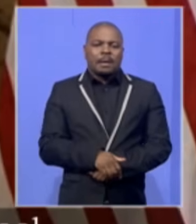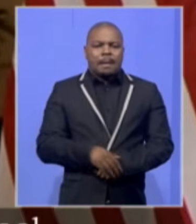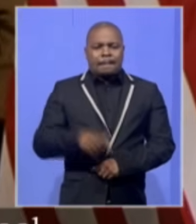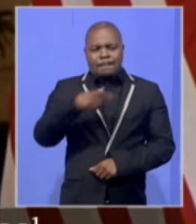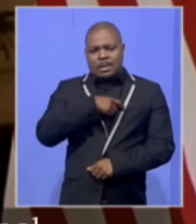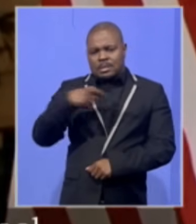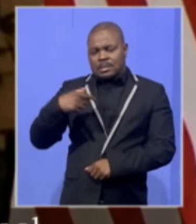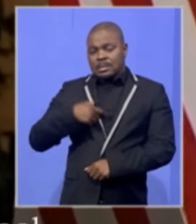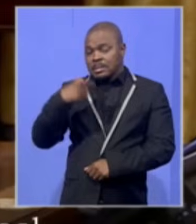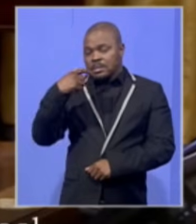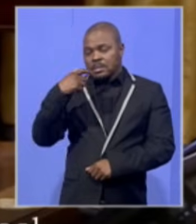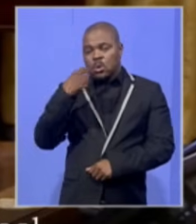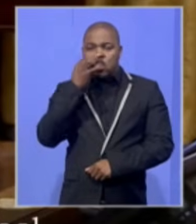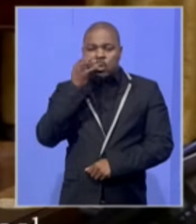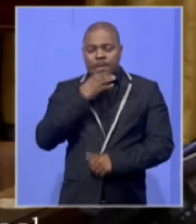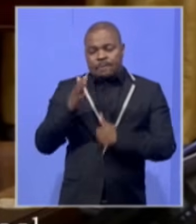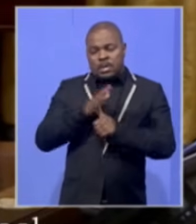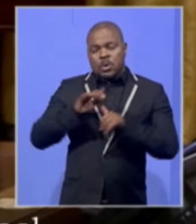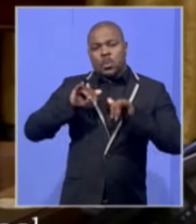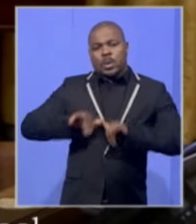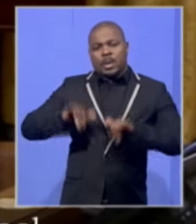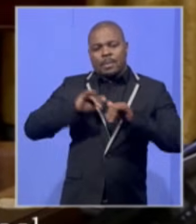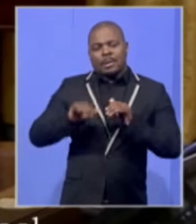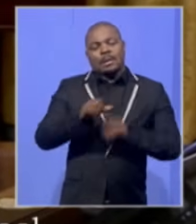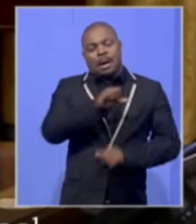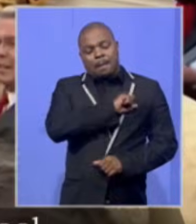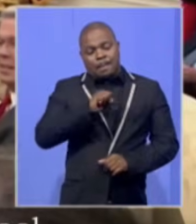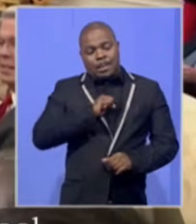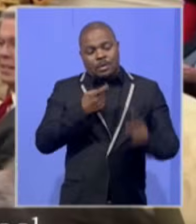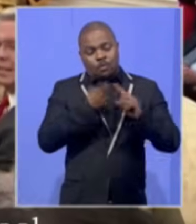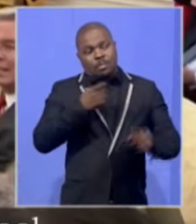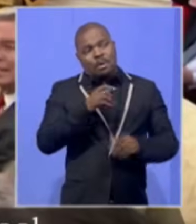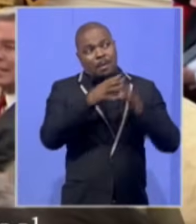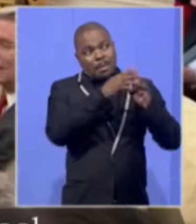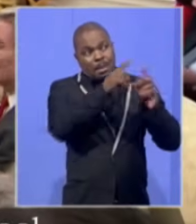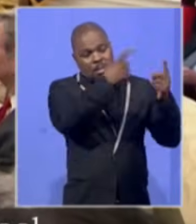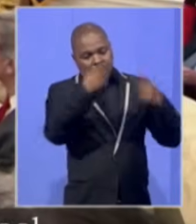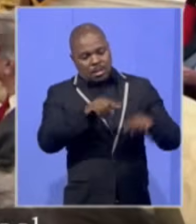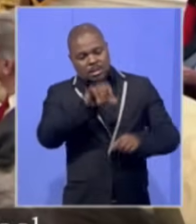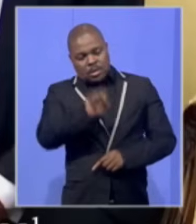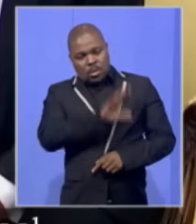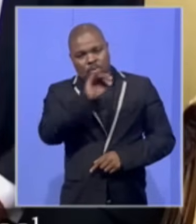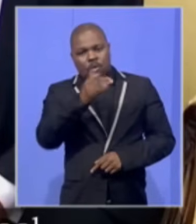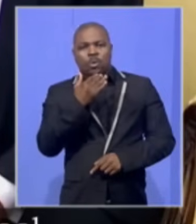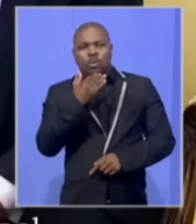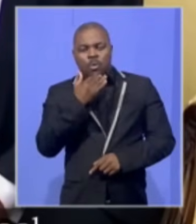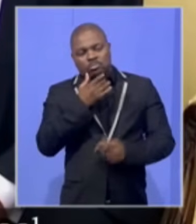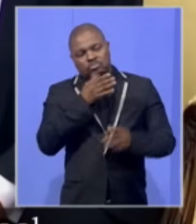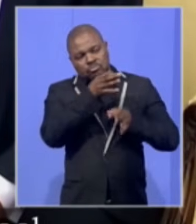Moporesidente a re o letile dintlha ka botlalo go tswa go moemedi wa Aforika Borwa kwa Amerika Ibrahim Rasool.